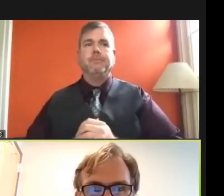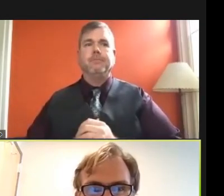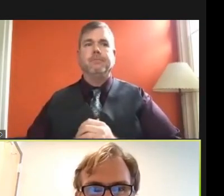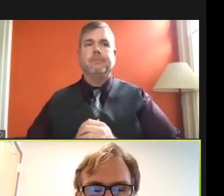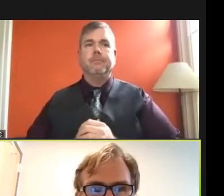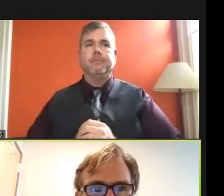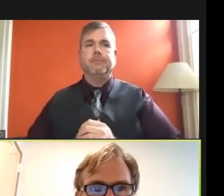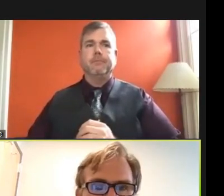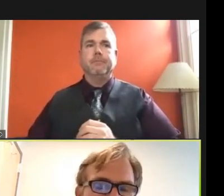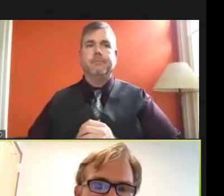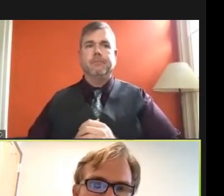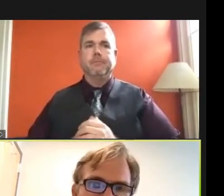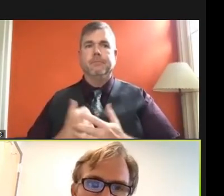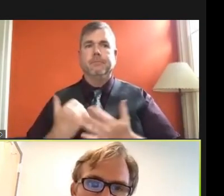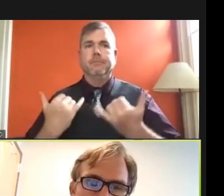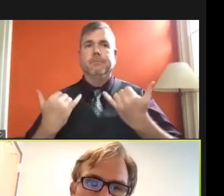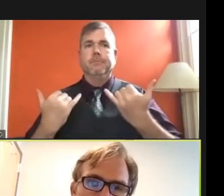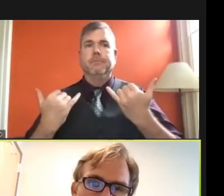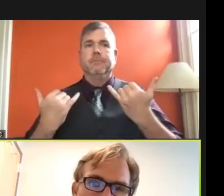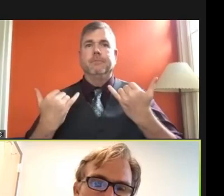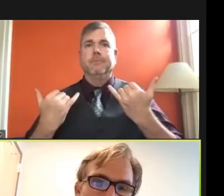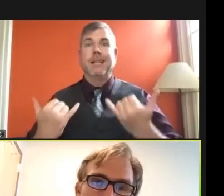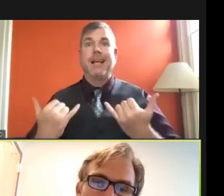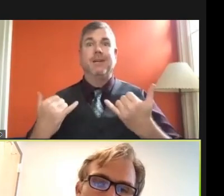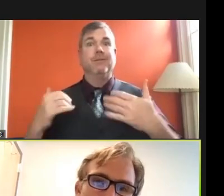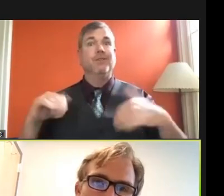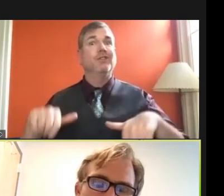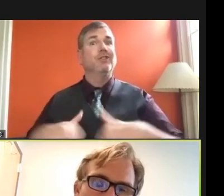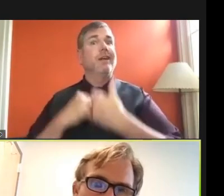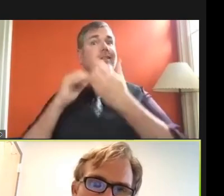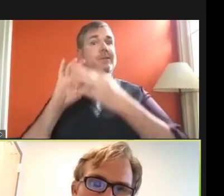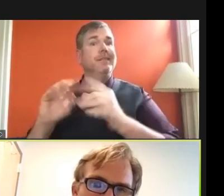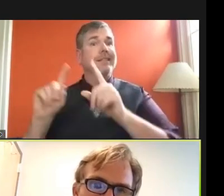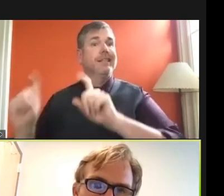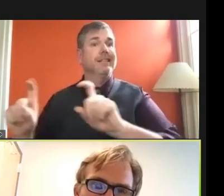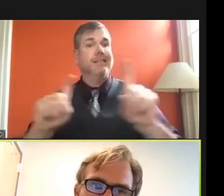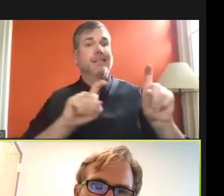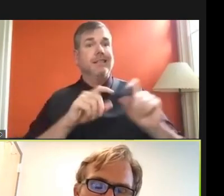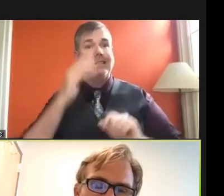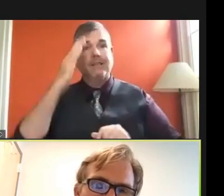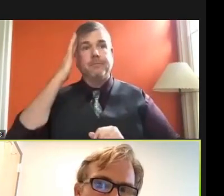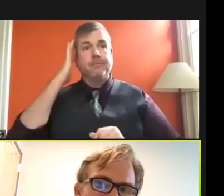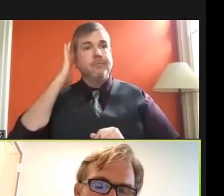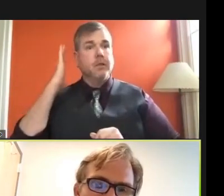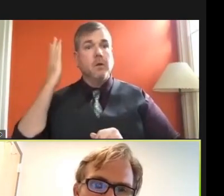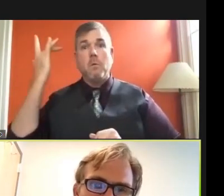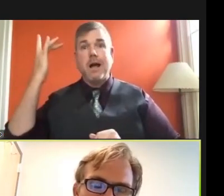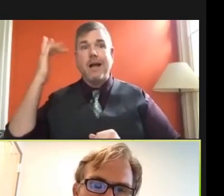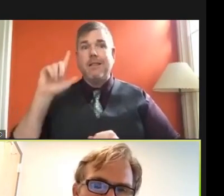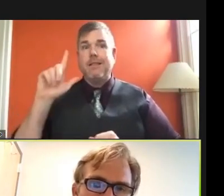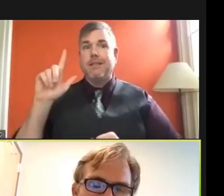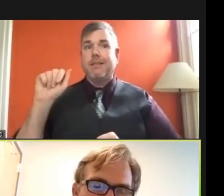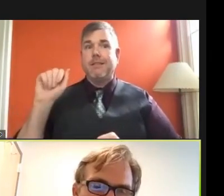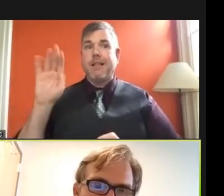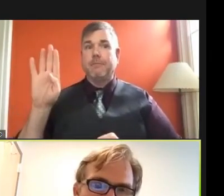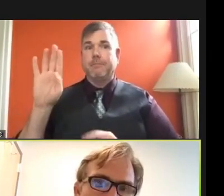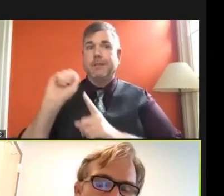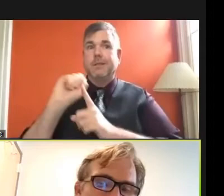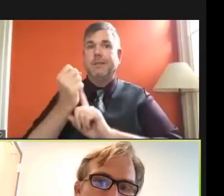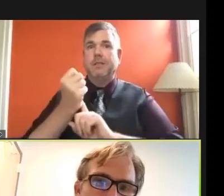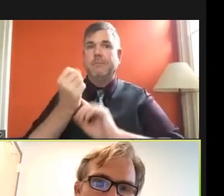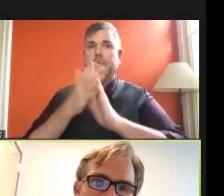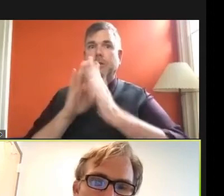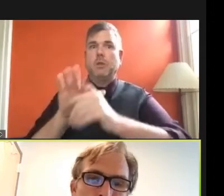has increased, the laboratories are moving more slowly, and the private laboratories and others, and it's a